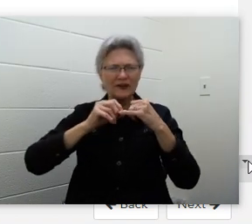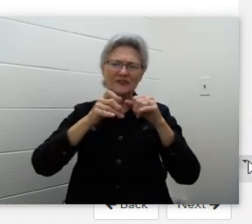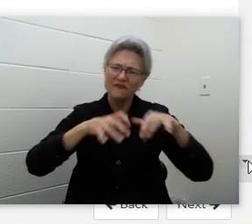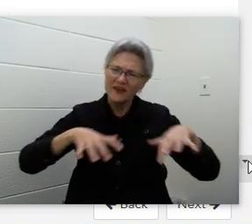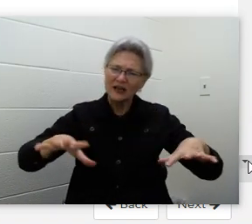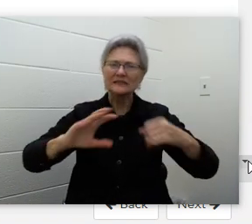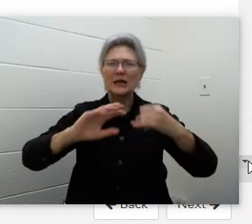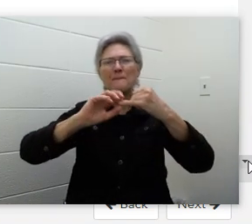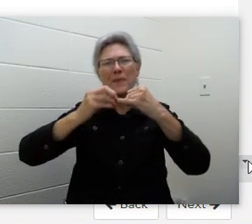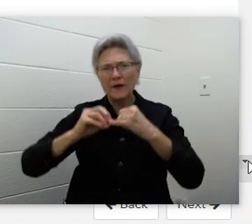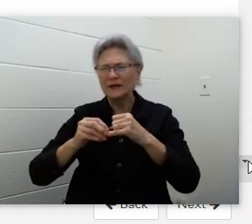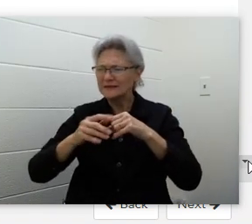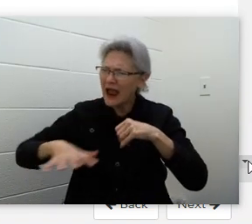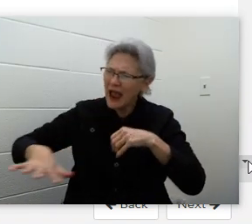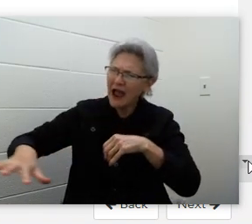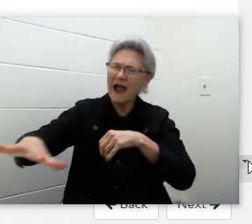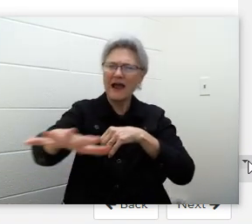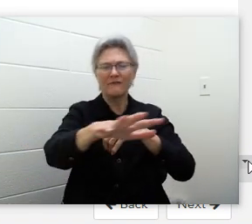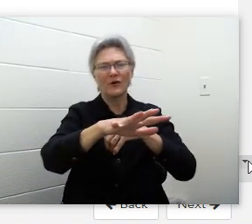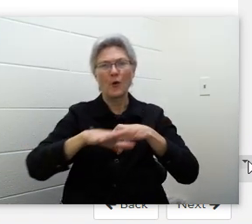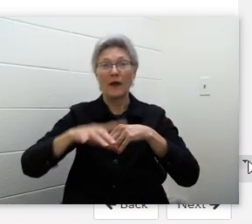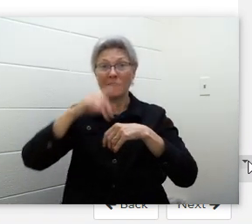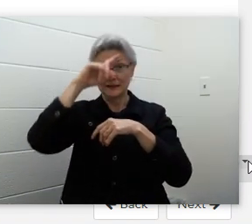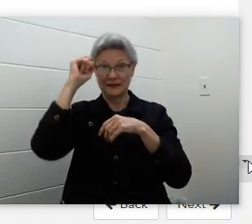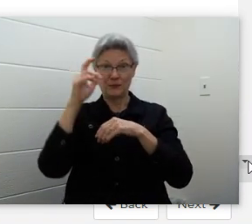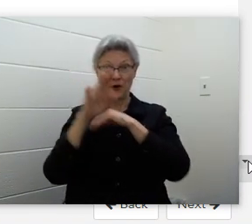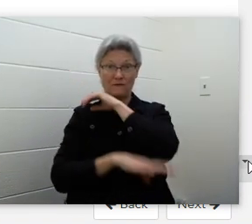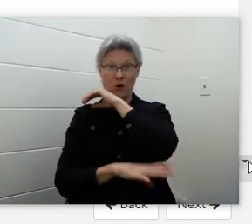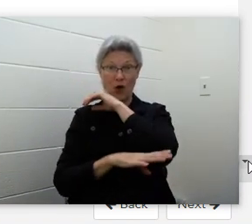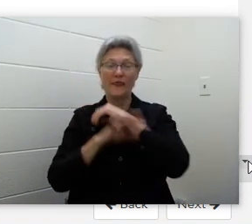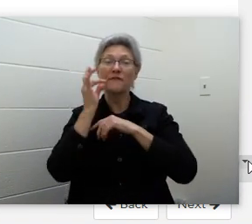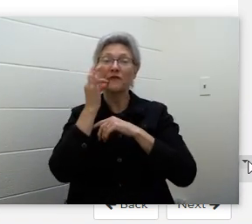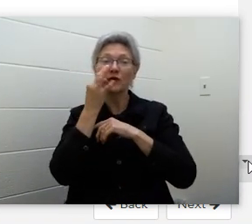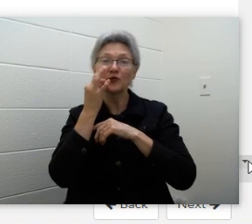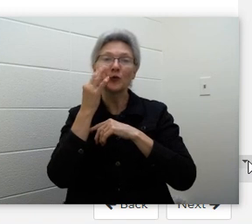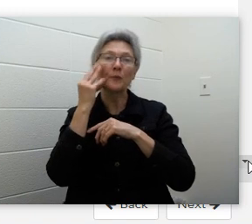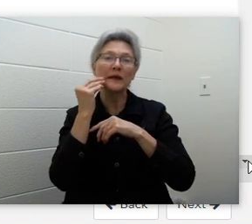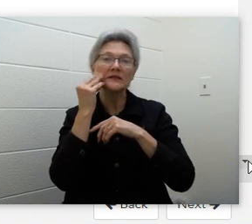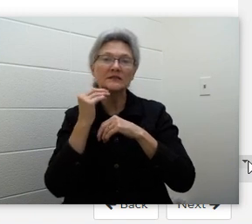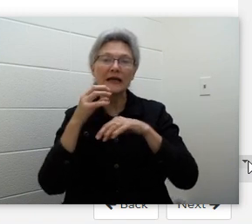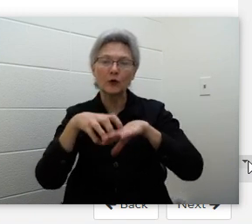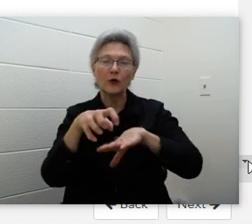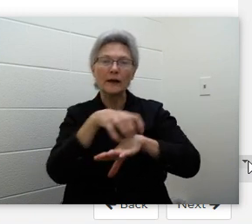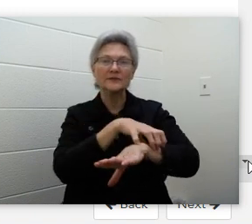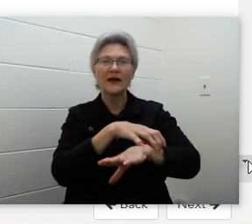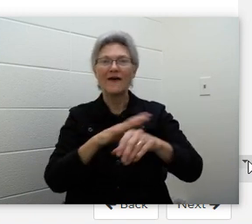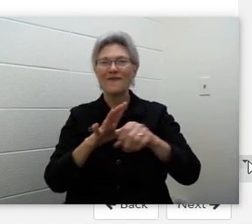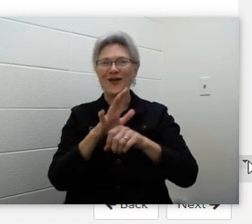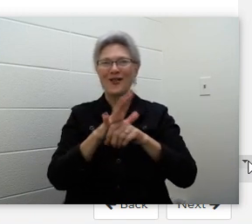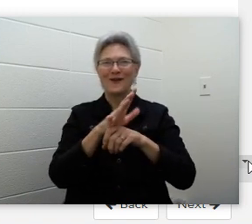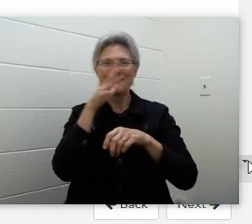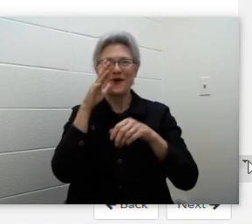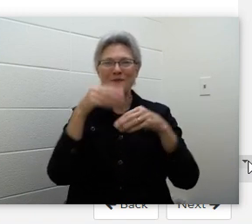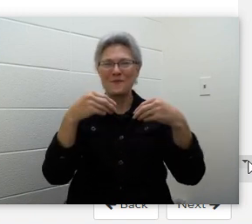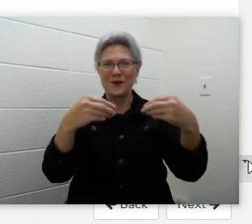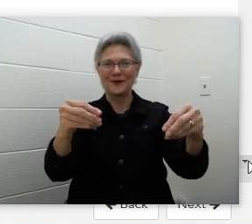of berries are everywhere. In the summer and fall, these fruits, along with peaches and grapes, fill local farmers'